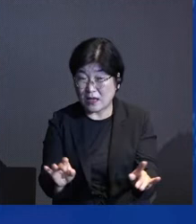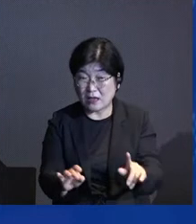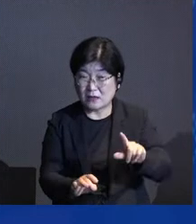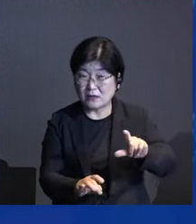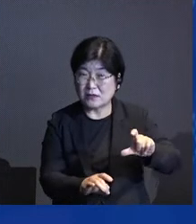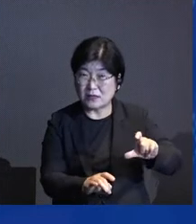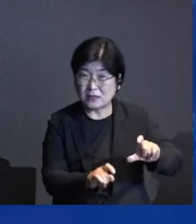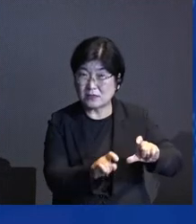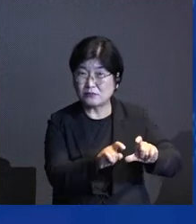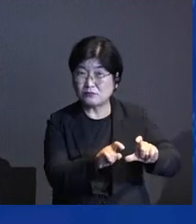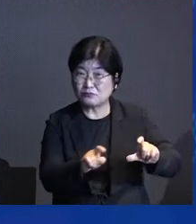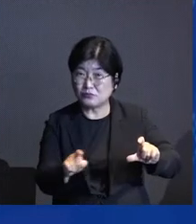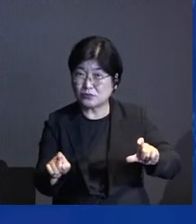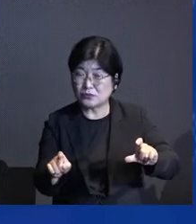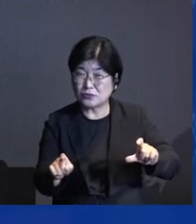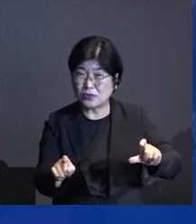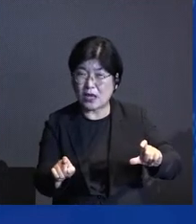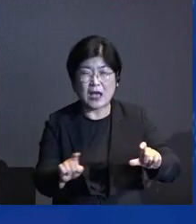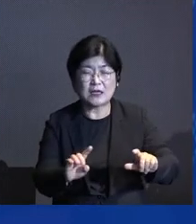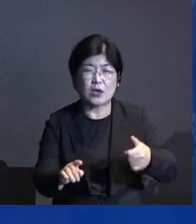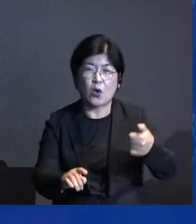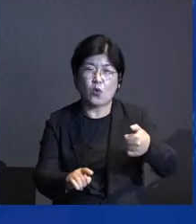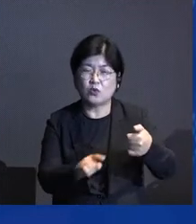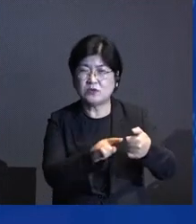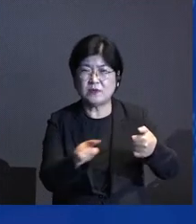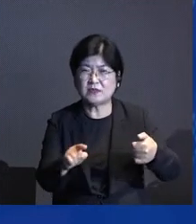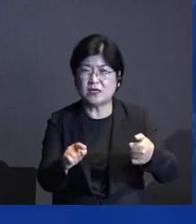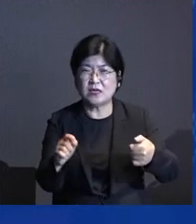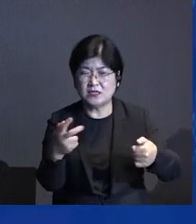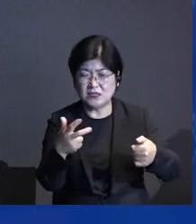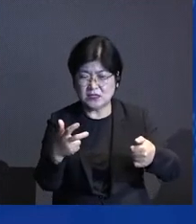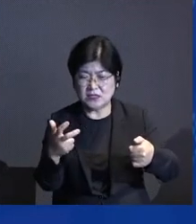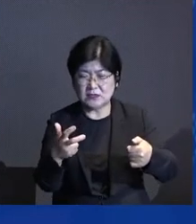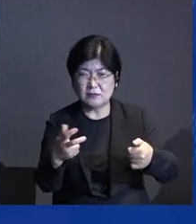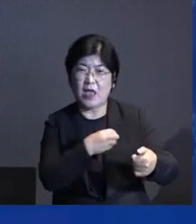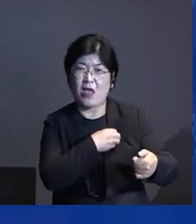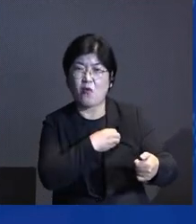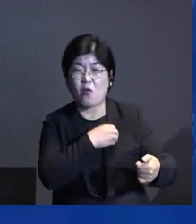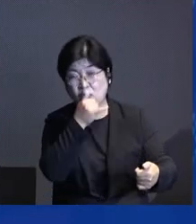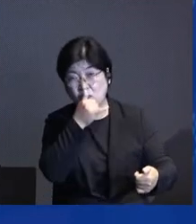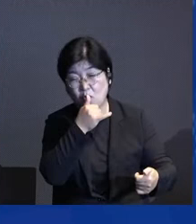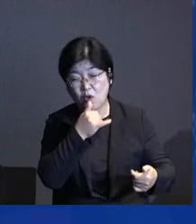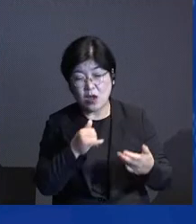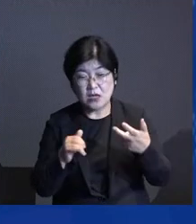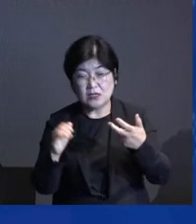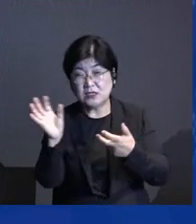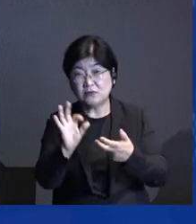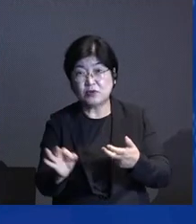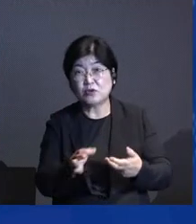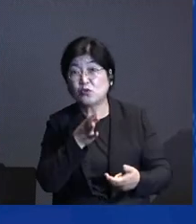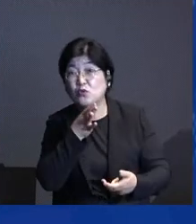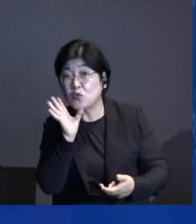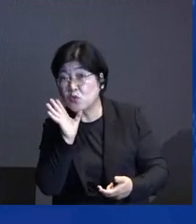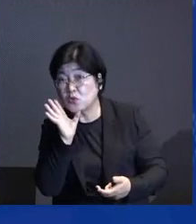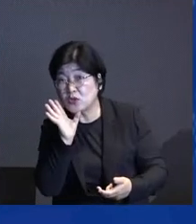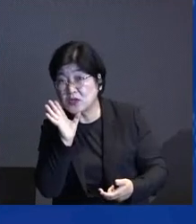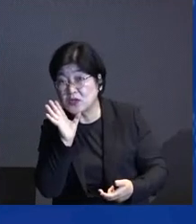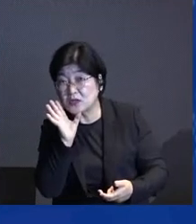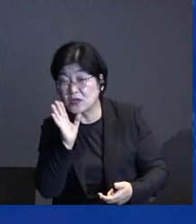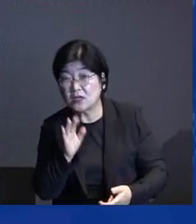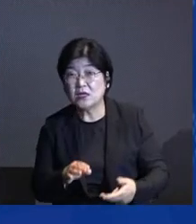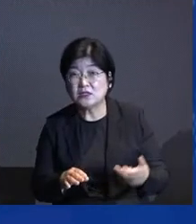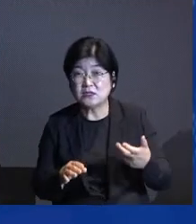about 70% are older people, 60 plus, about 70% are women, and 70% are people with social and